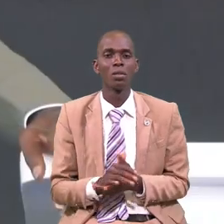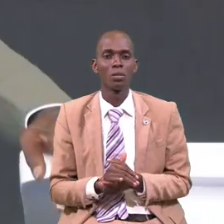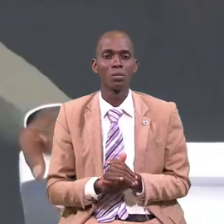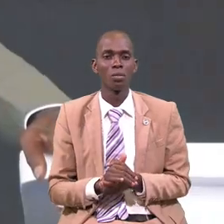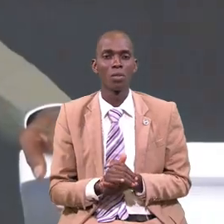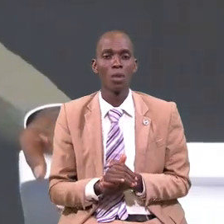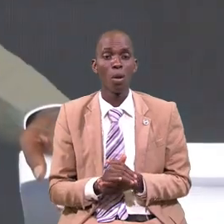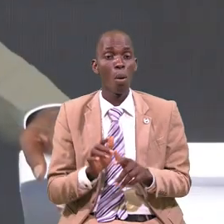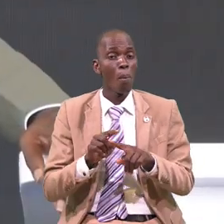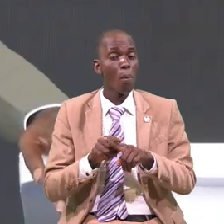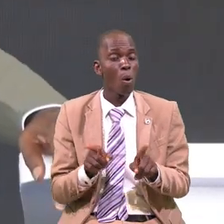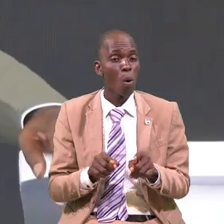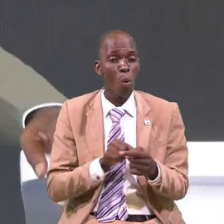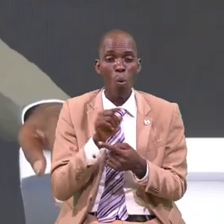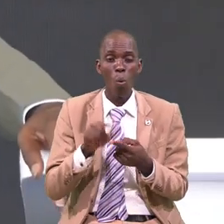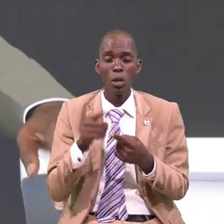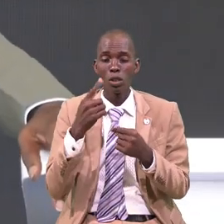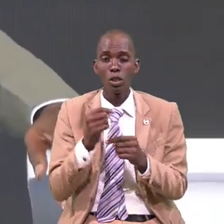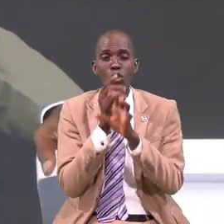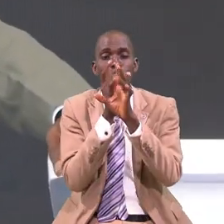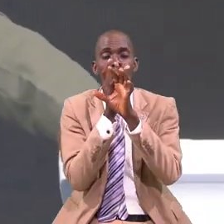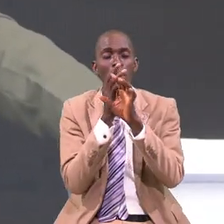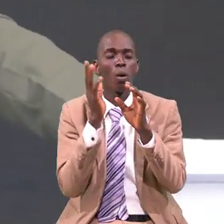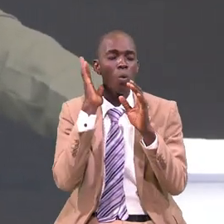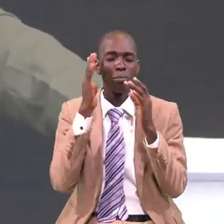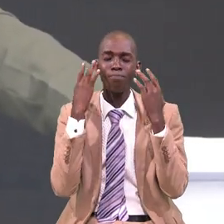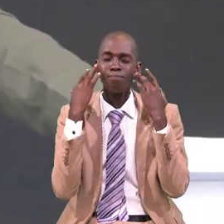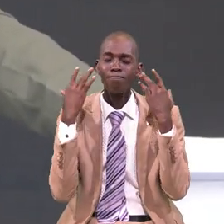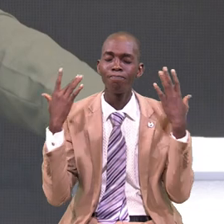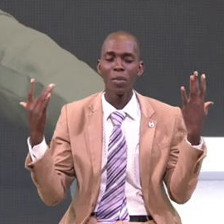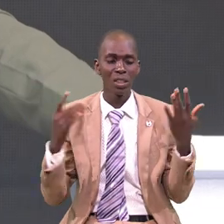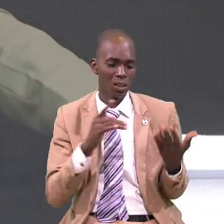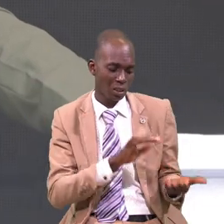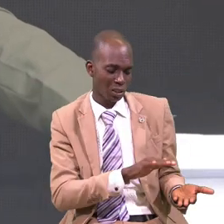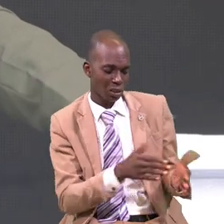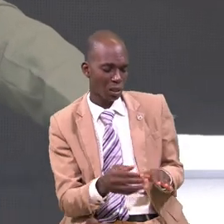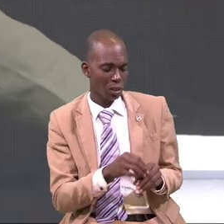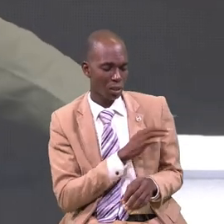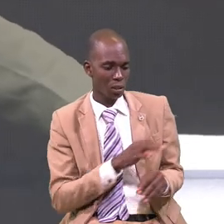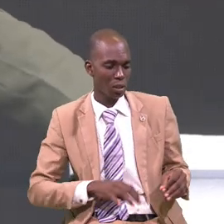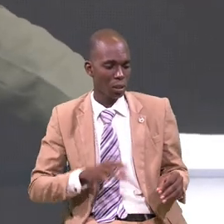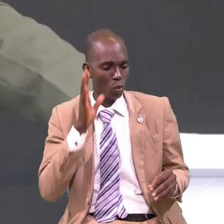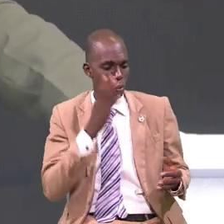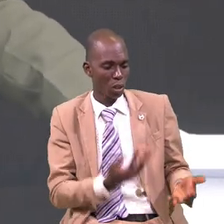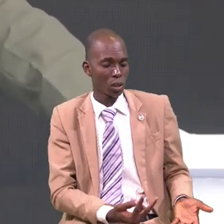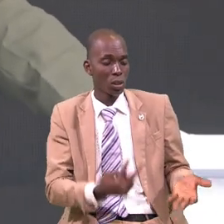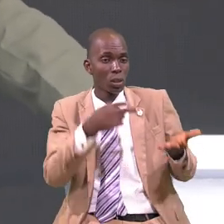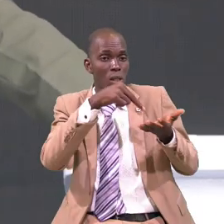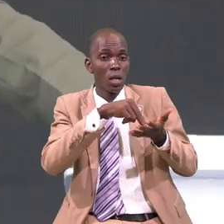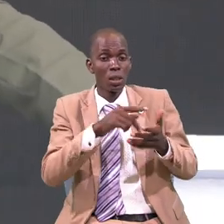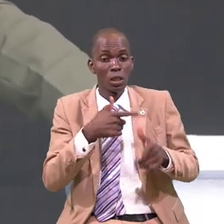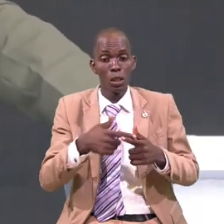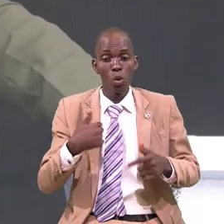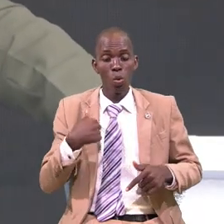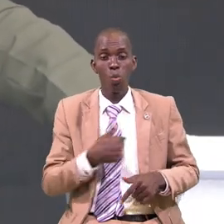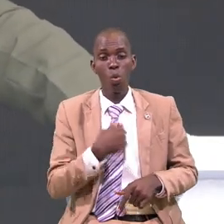But when the trumpet shall sound, and the dead in Christ shall rise, and we which are alive shall